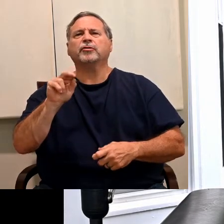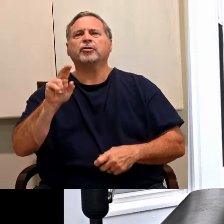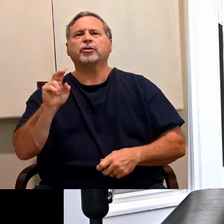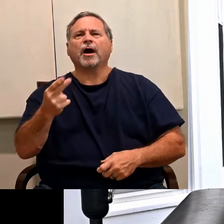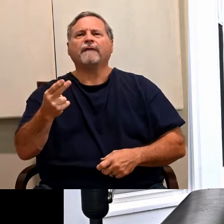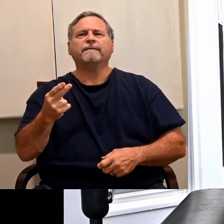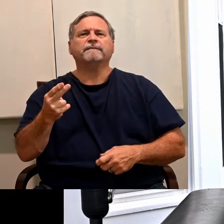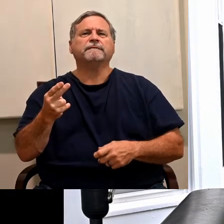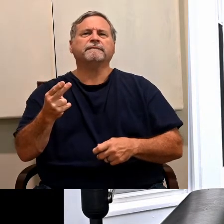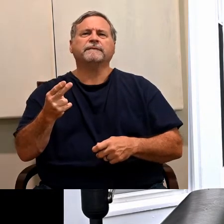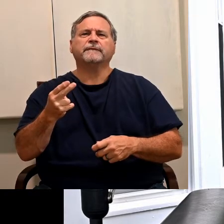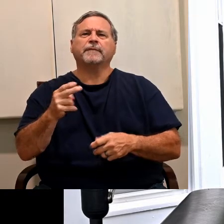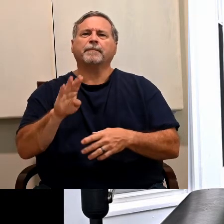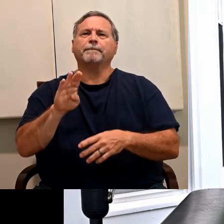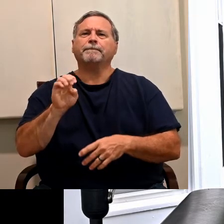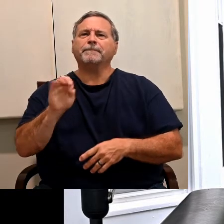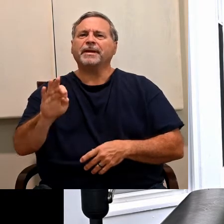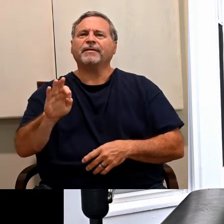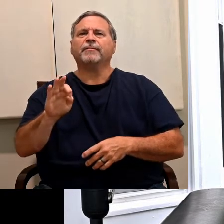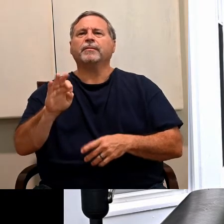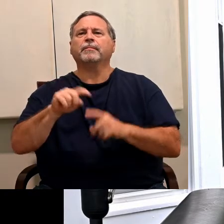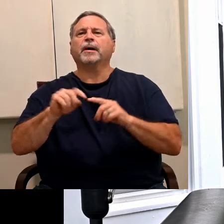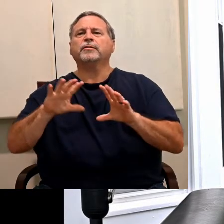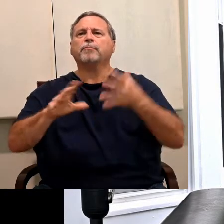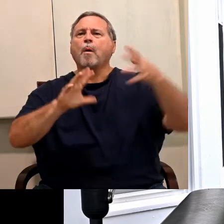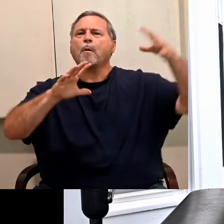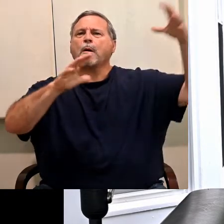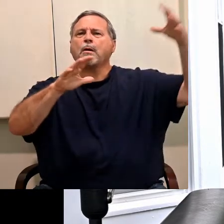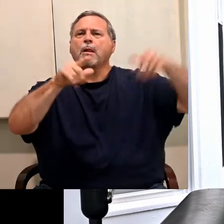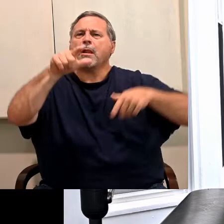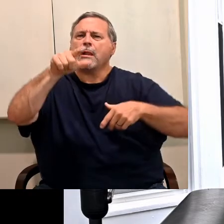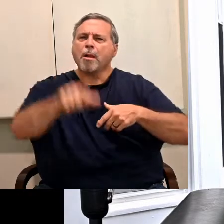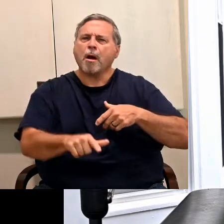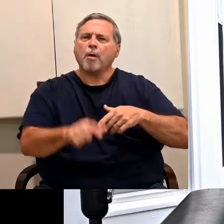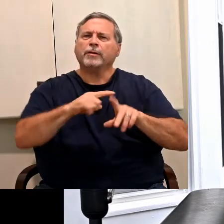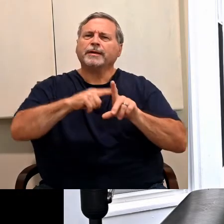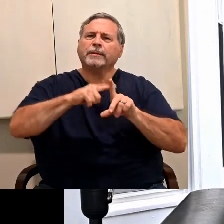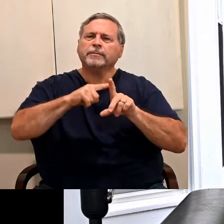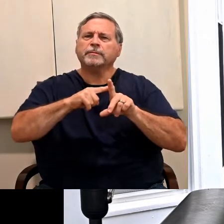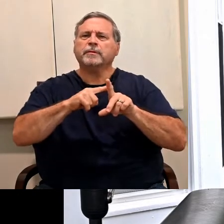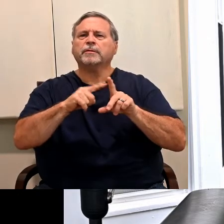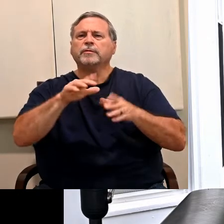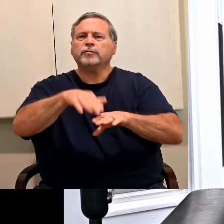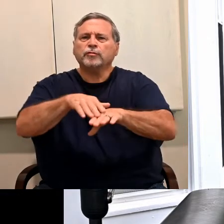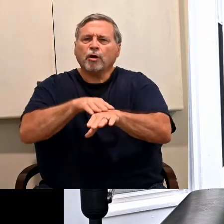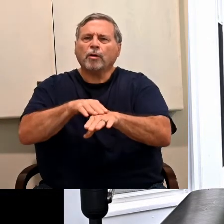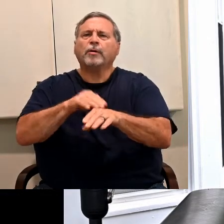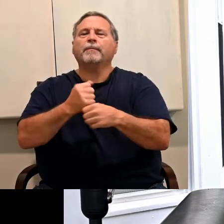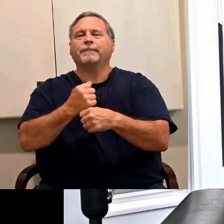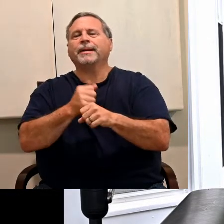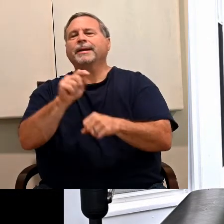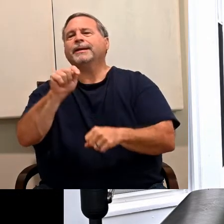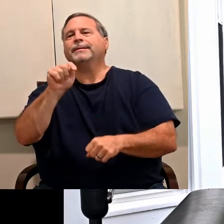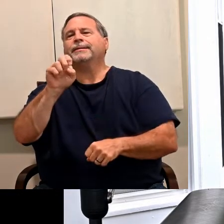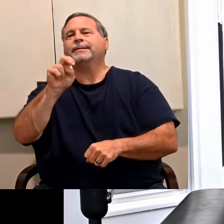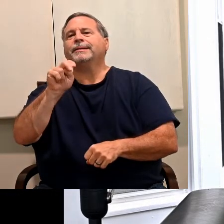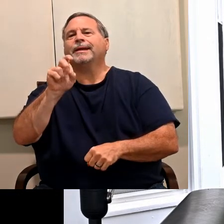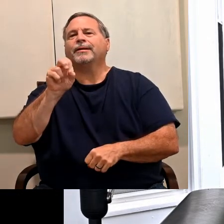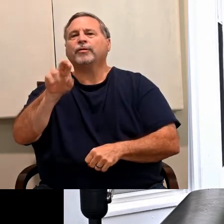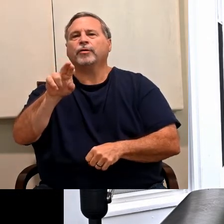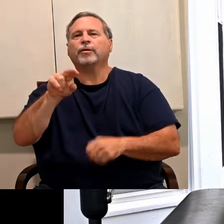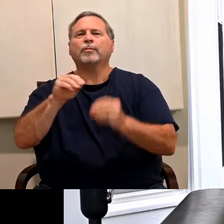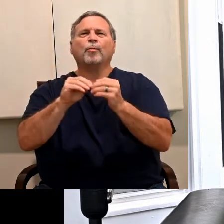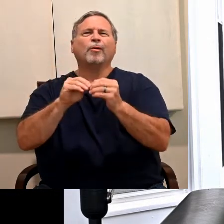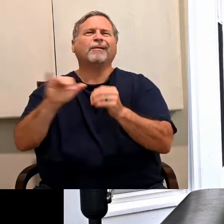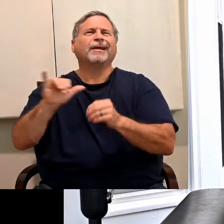tougher cut of beef. But again, using the smoker, low and slow, we should be able to make this very tender. Now,